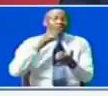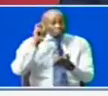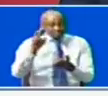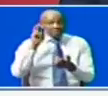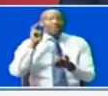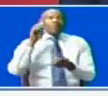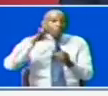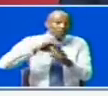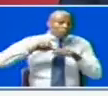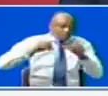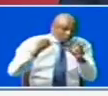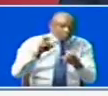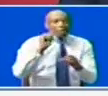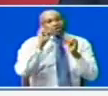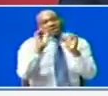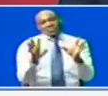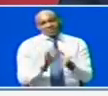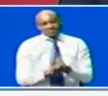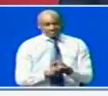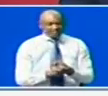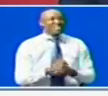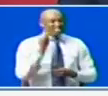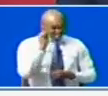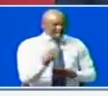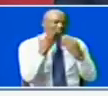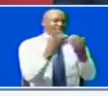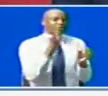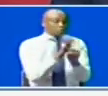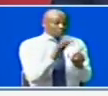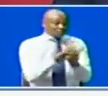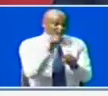voting or not? Back to you, Yvonne. Yeah, that's right. Thanks very much for that, Ben Kitili. We'll definitely